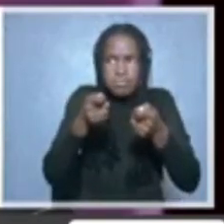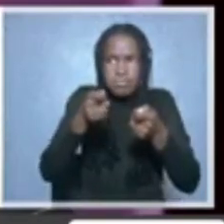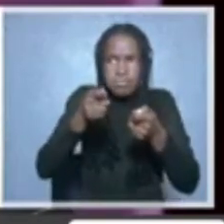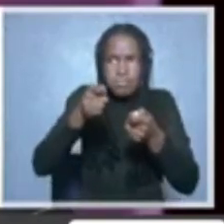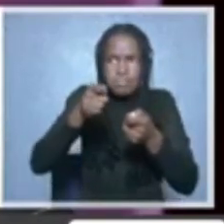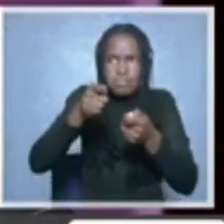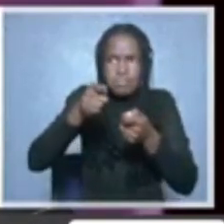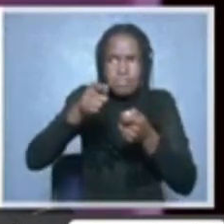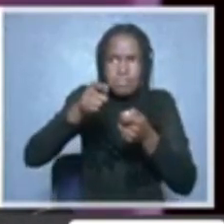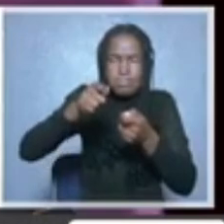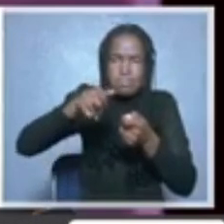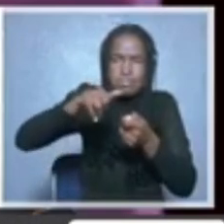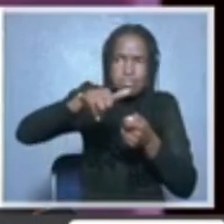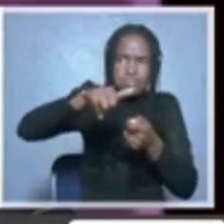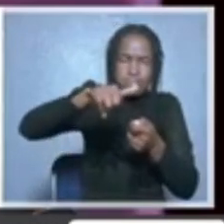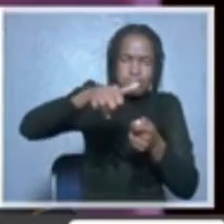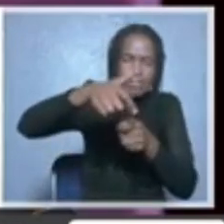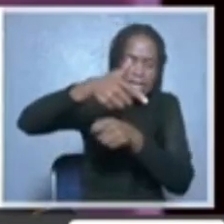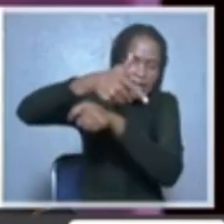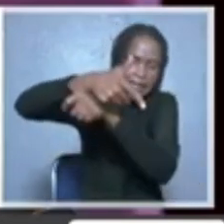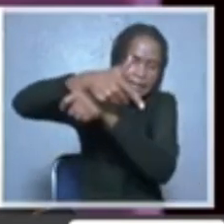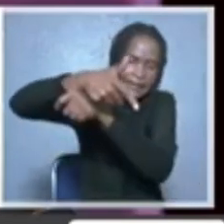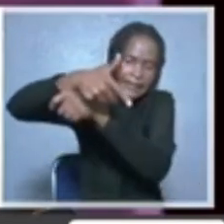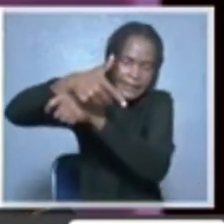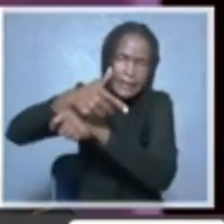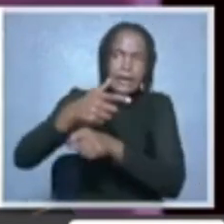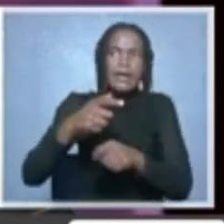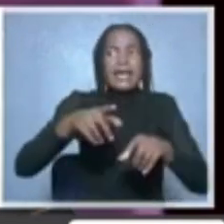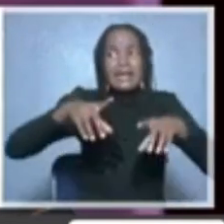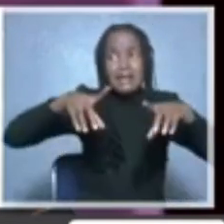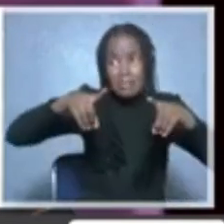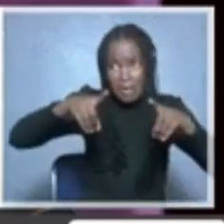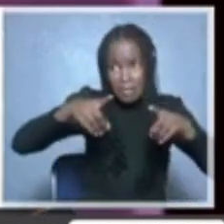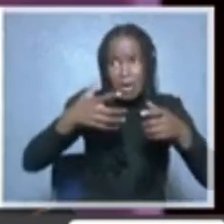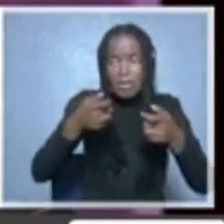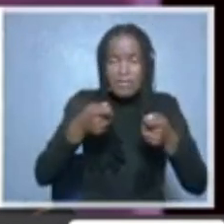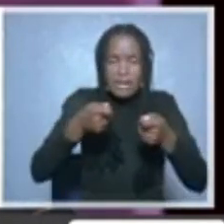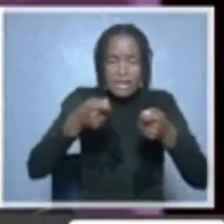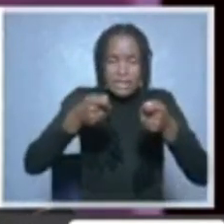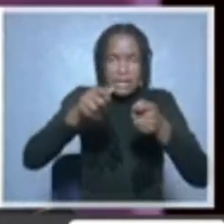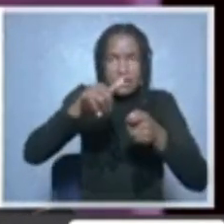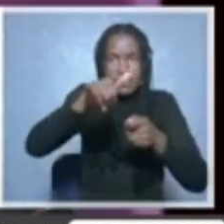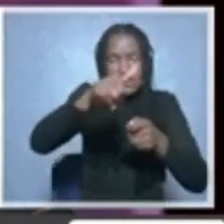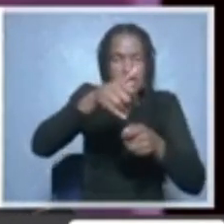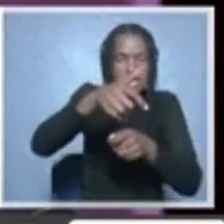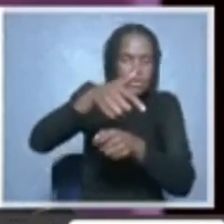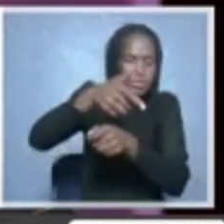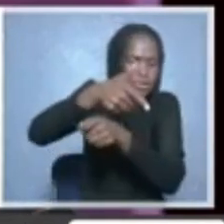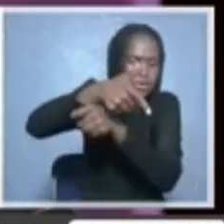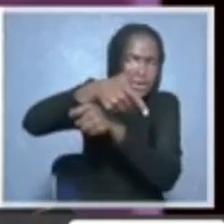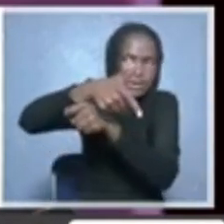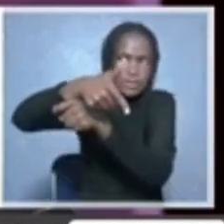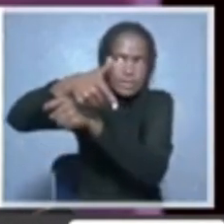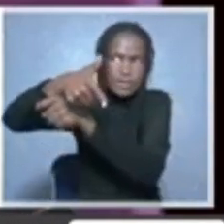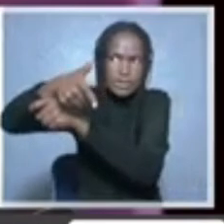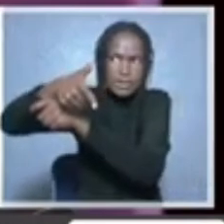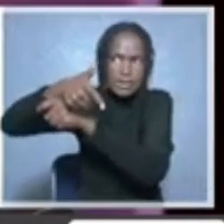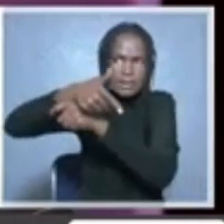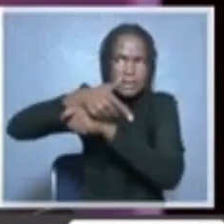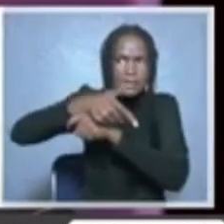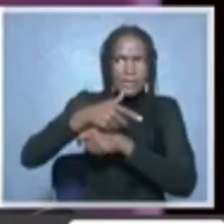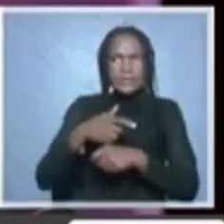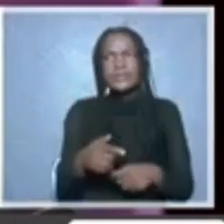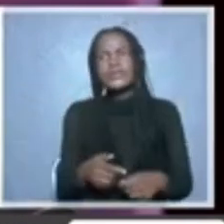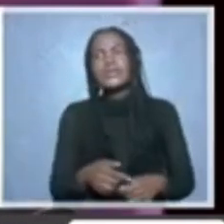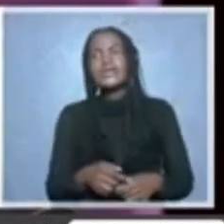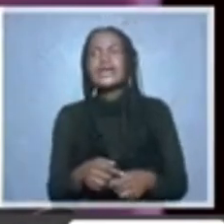own. We have been able to give and create magic whilst we're in the